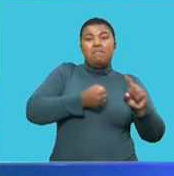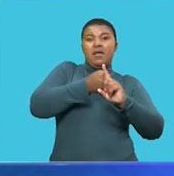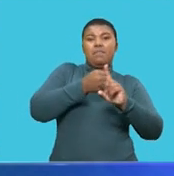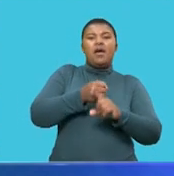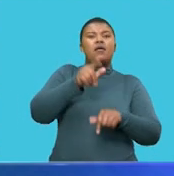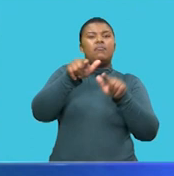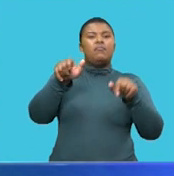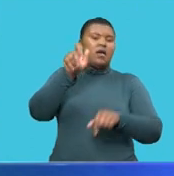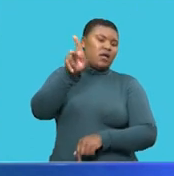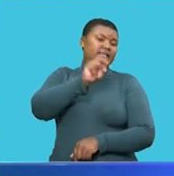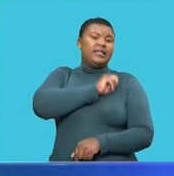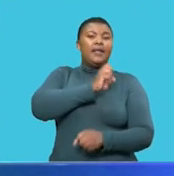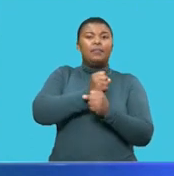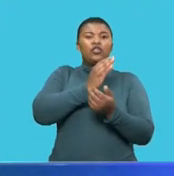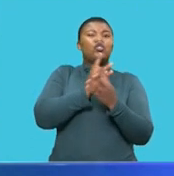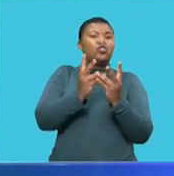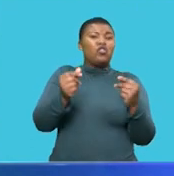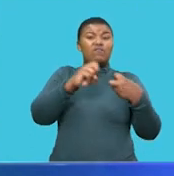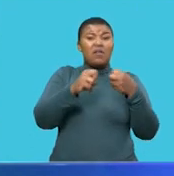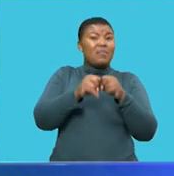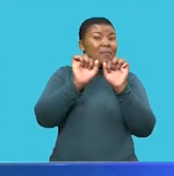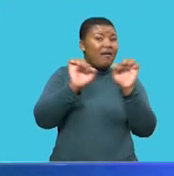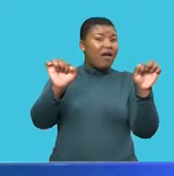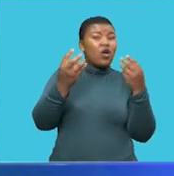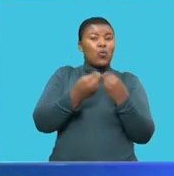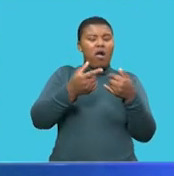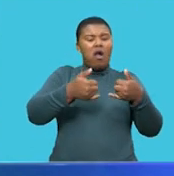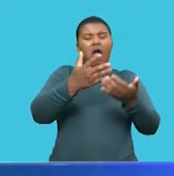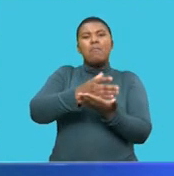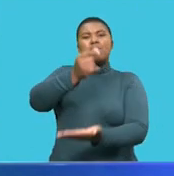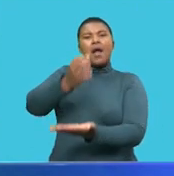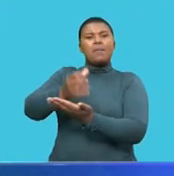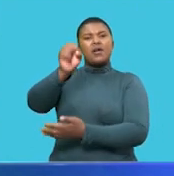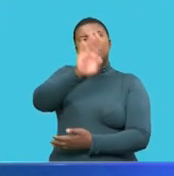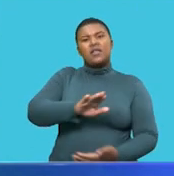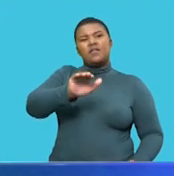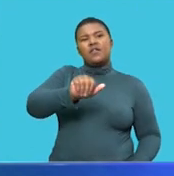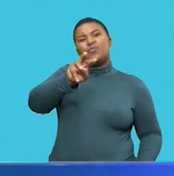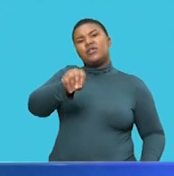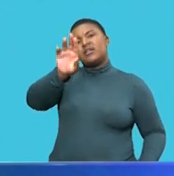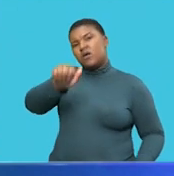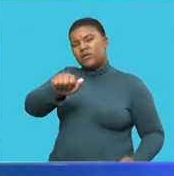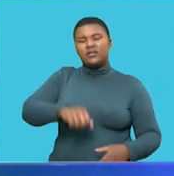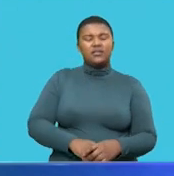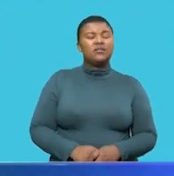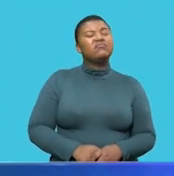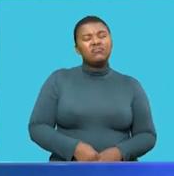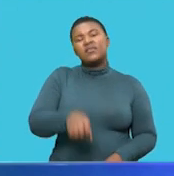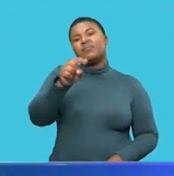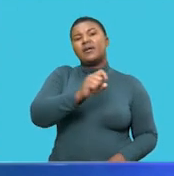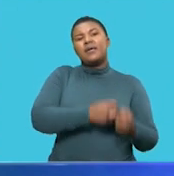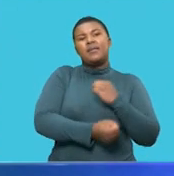saKwaZulu-Natal ukuba exazulule izinkinga zakhe nophiko lwezindondo iSouth African Music Awards. Lokho kuza ngemumva ukuba